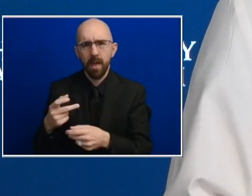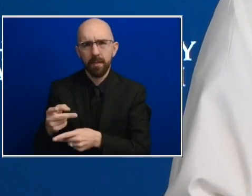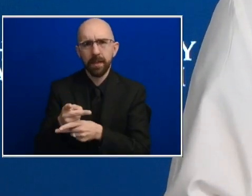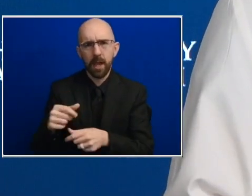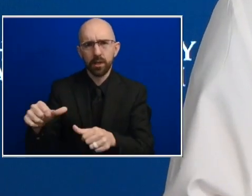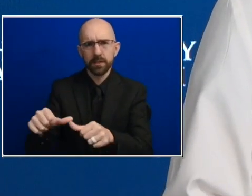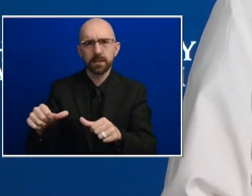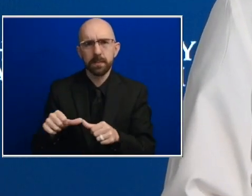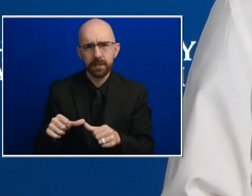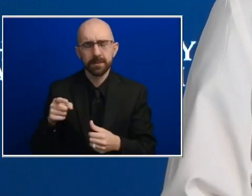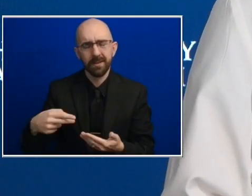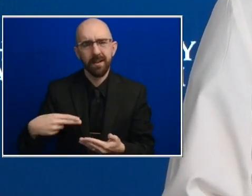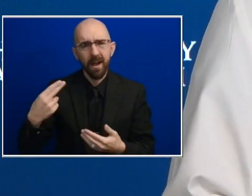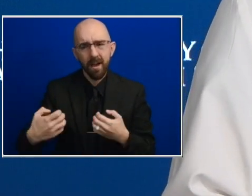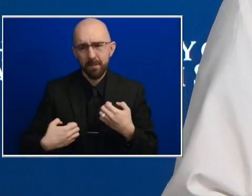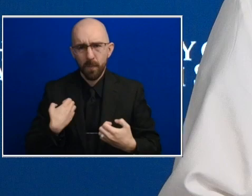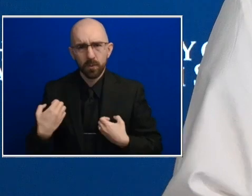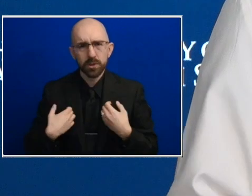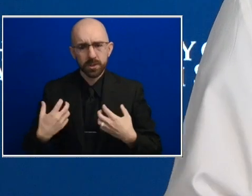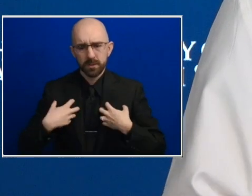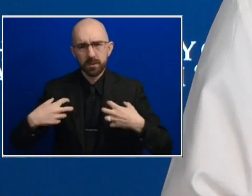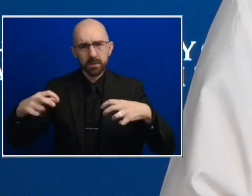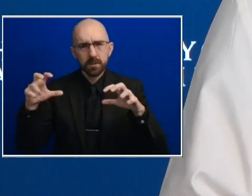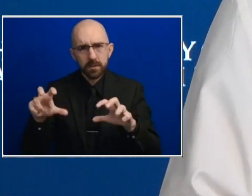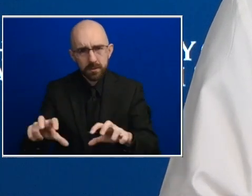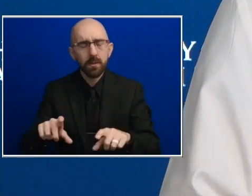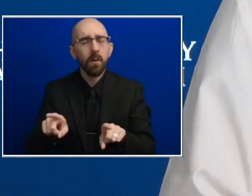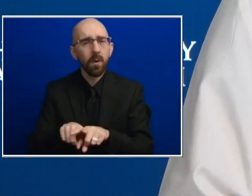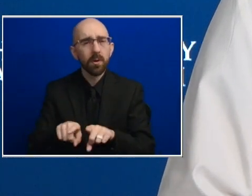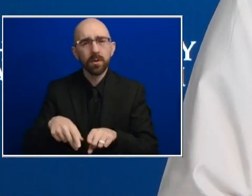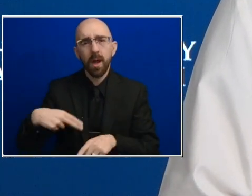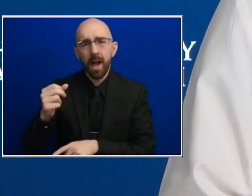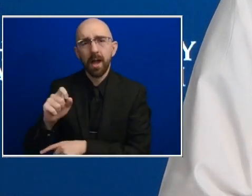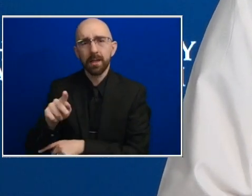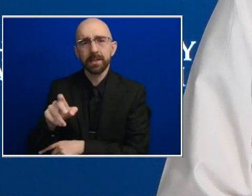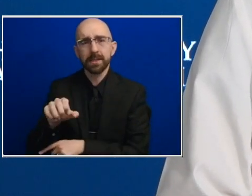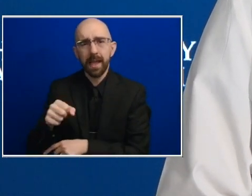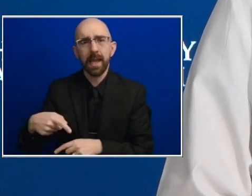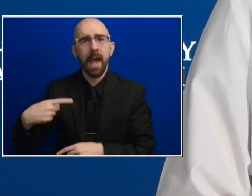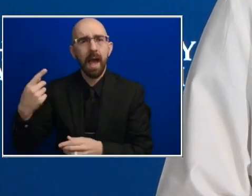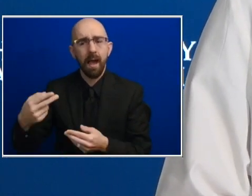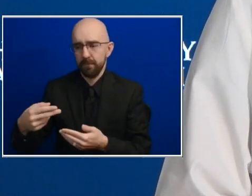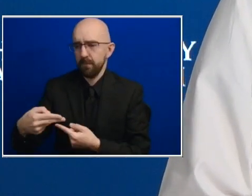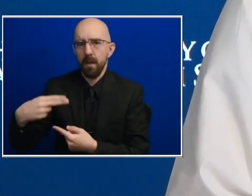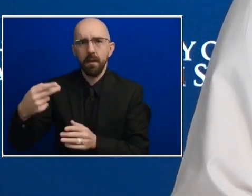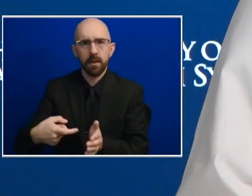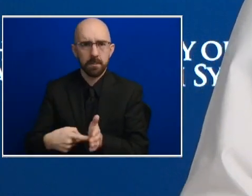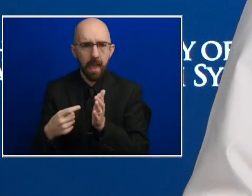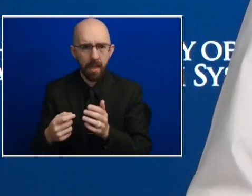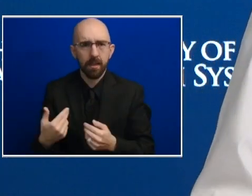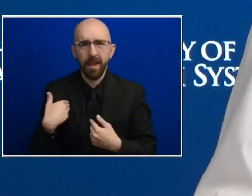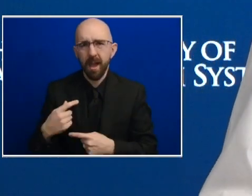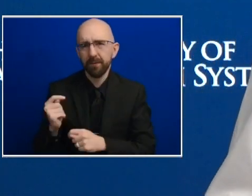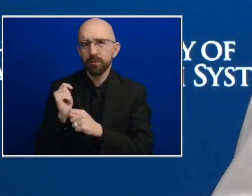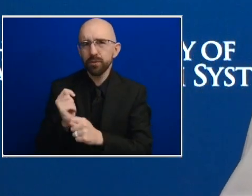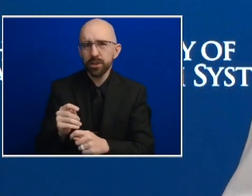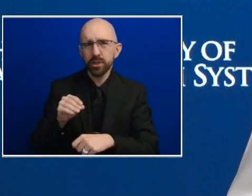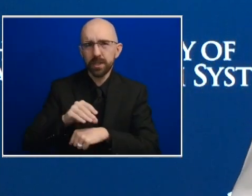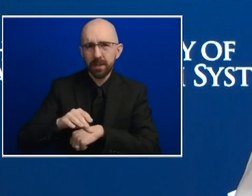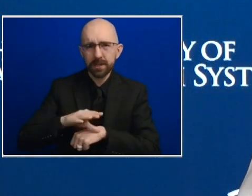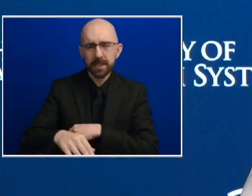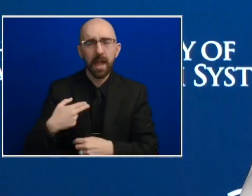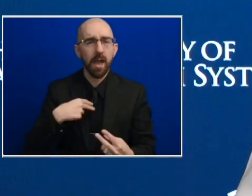high emotional investment space as well as a high stakes, high demand space. So there's that traditional counseling, there's couples